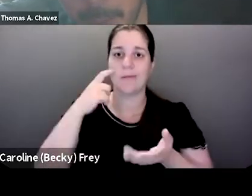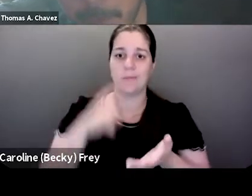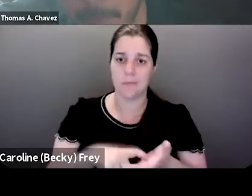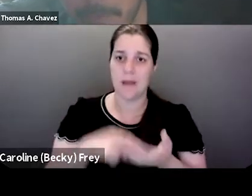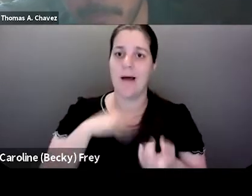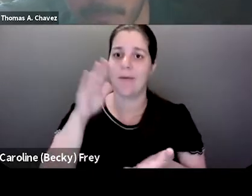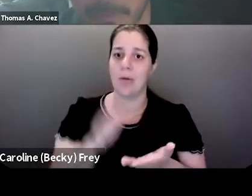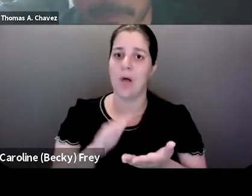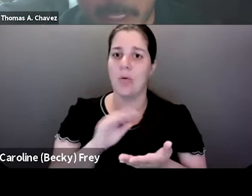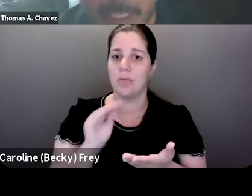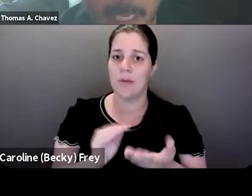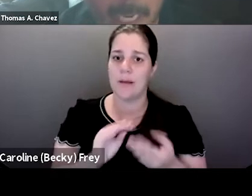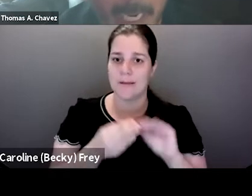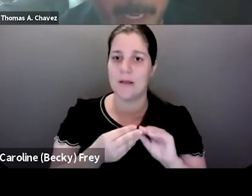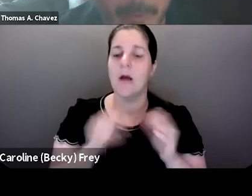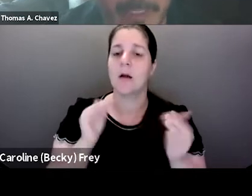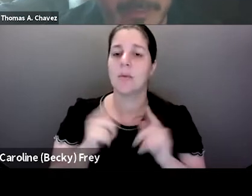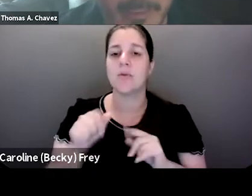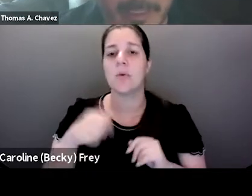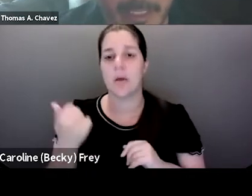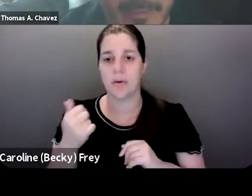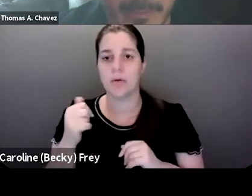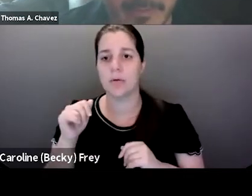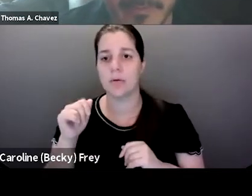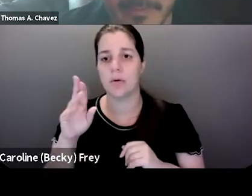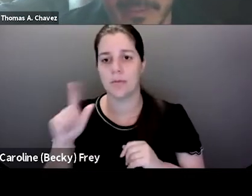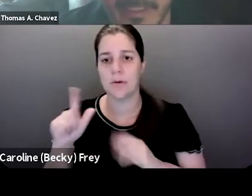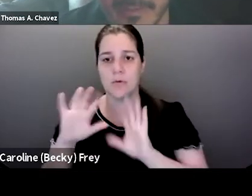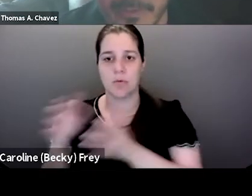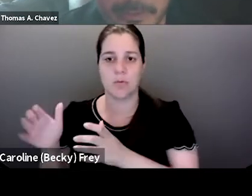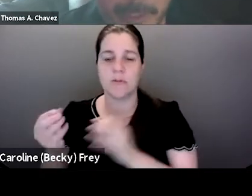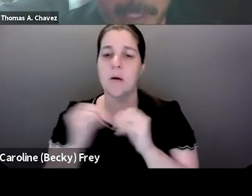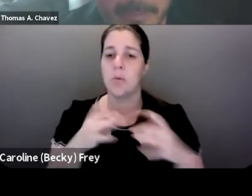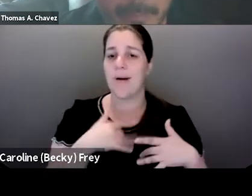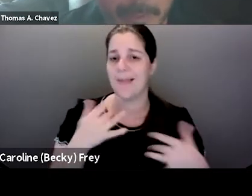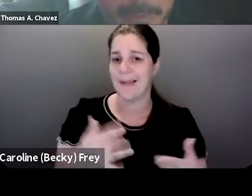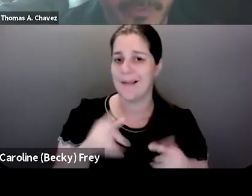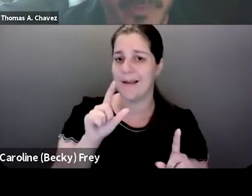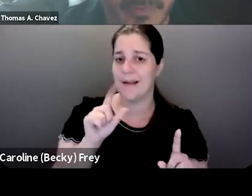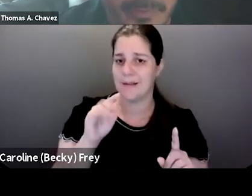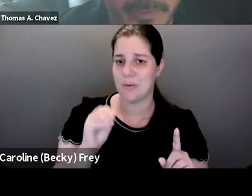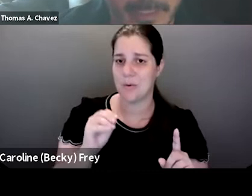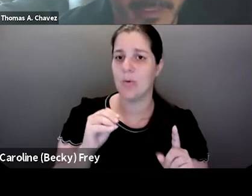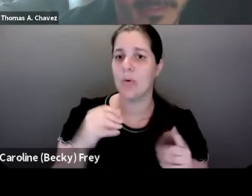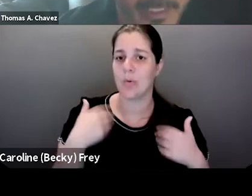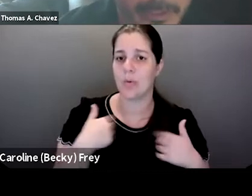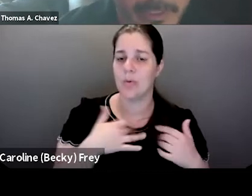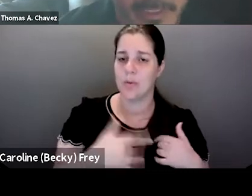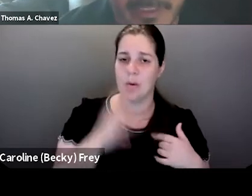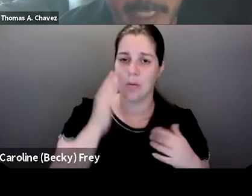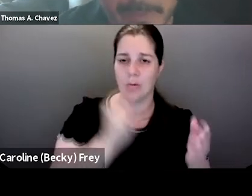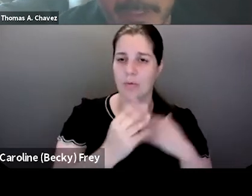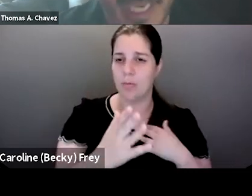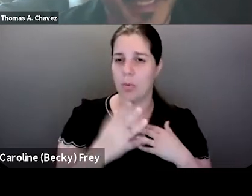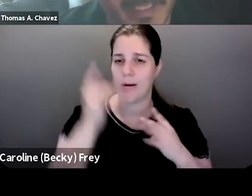to other ethnic racial groups. More likely, Latino youth are more likely to report suicidal ideation